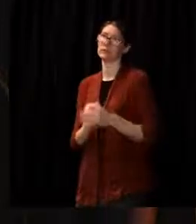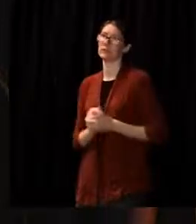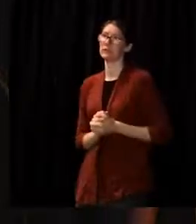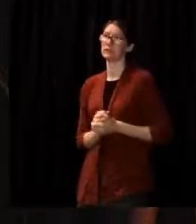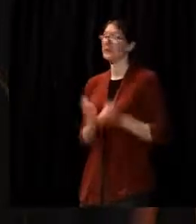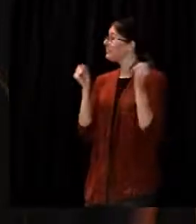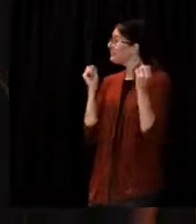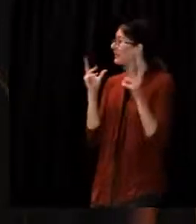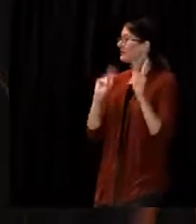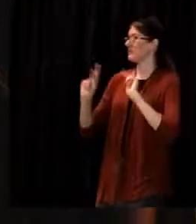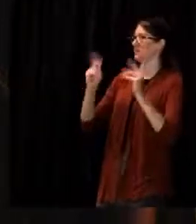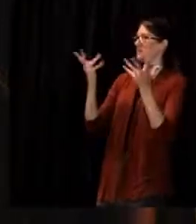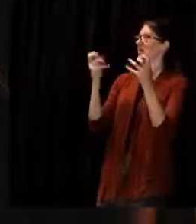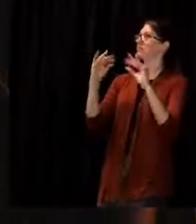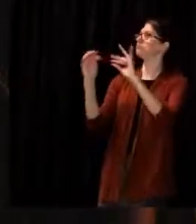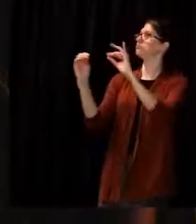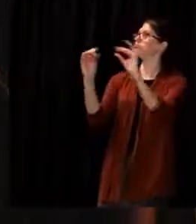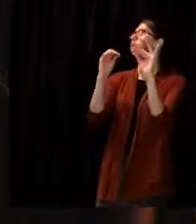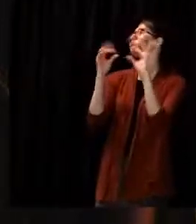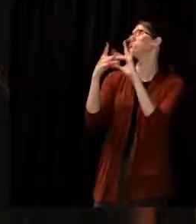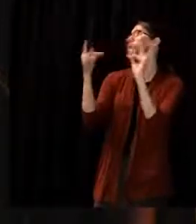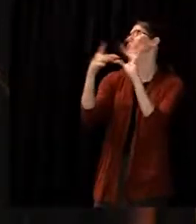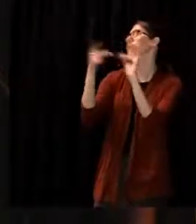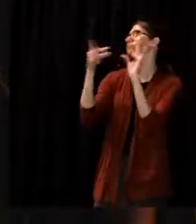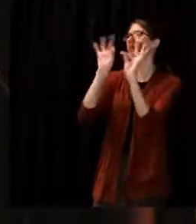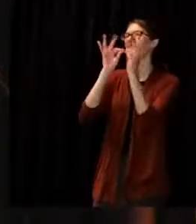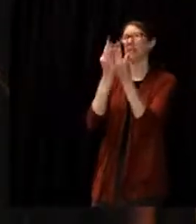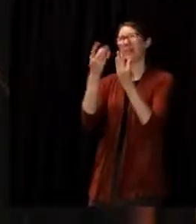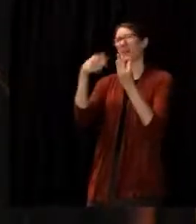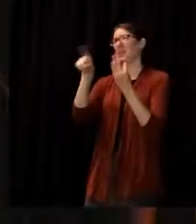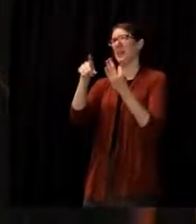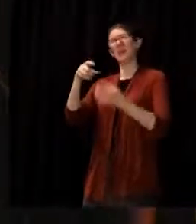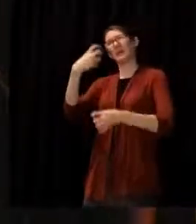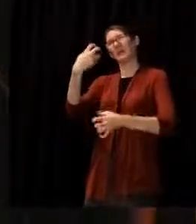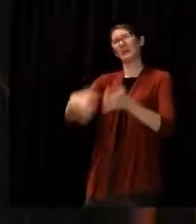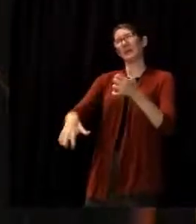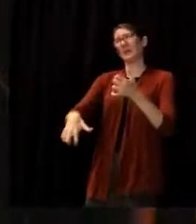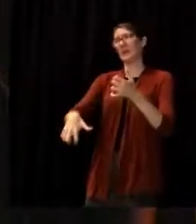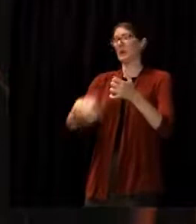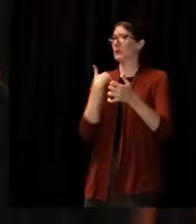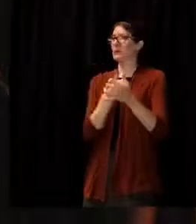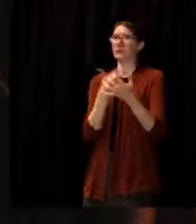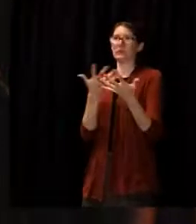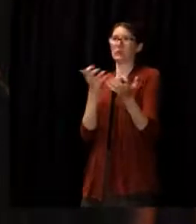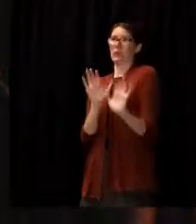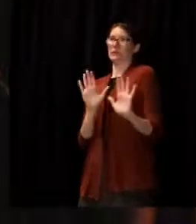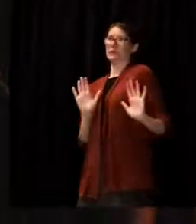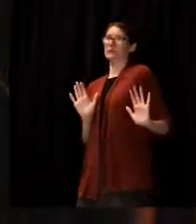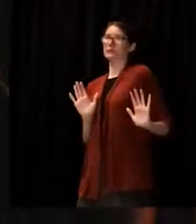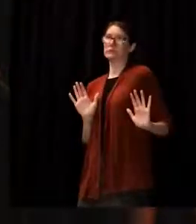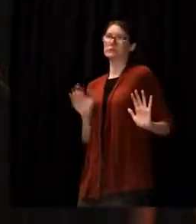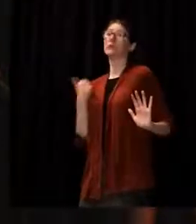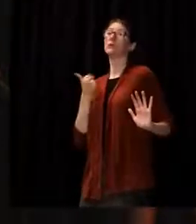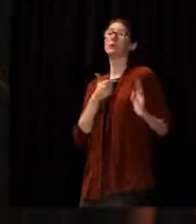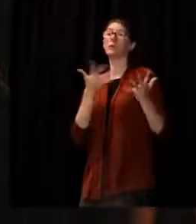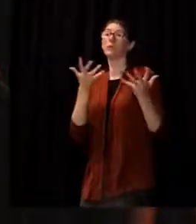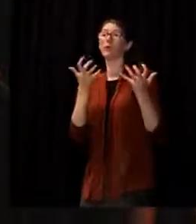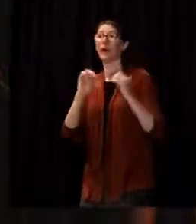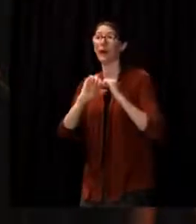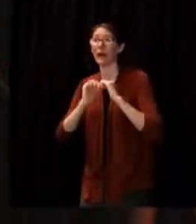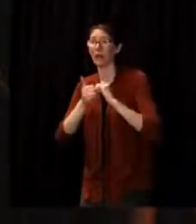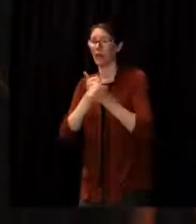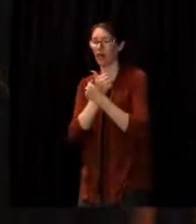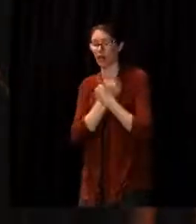talk about the family out there, and they can be pretty caustic and pretty hard, right? We don't want to do that. We want to do this in a loving